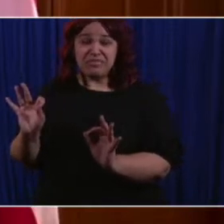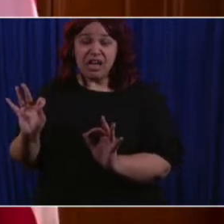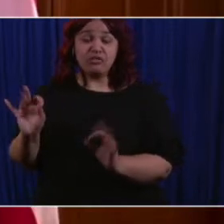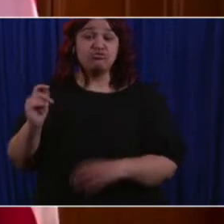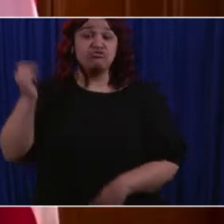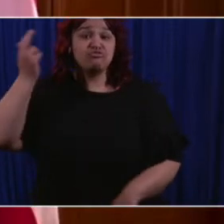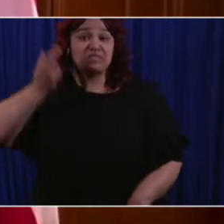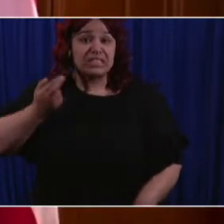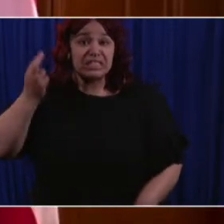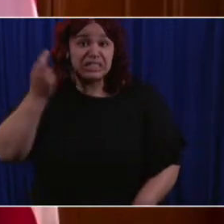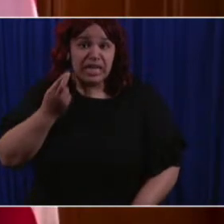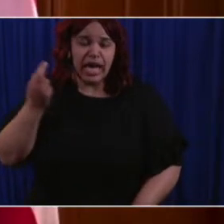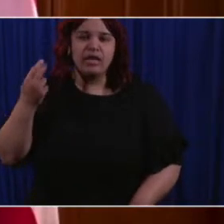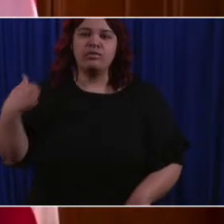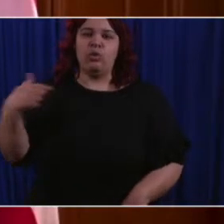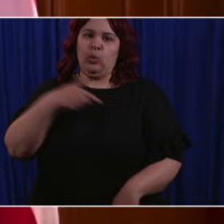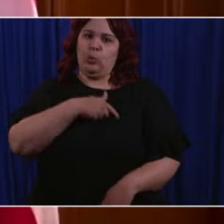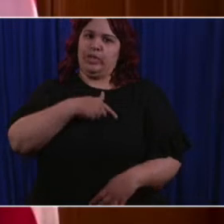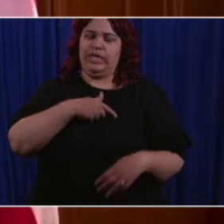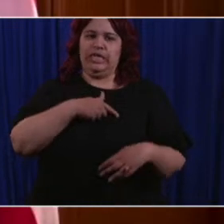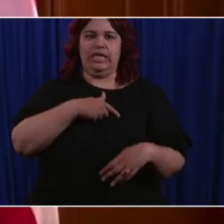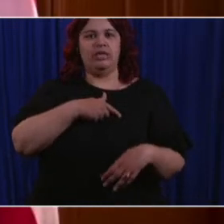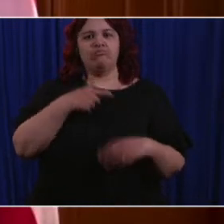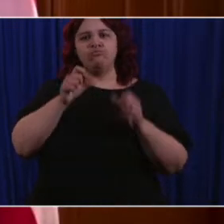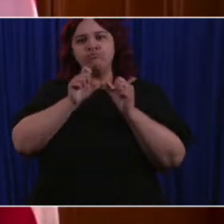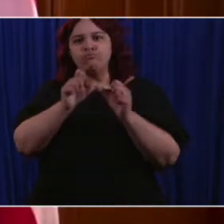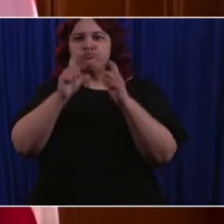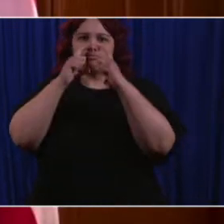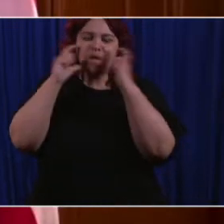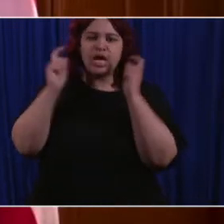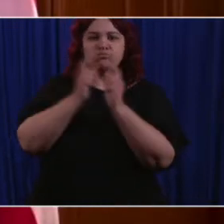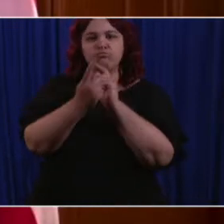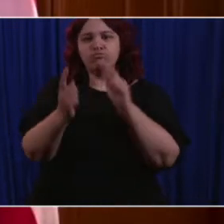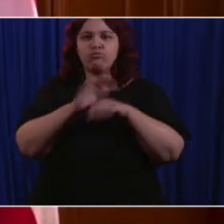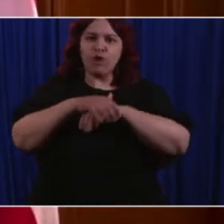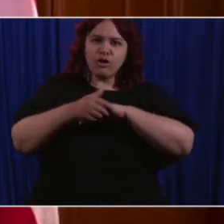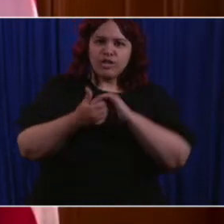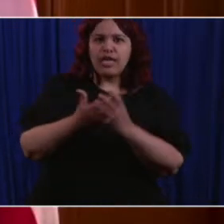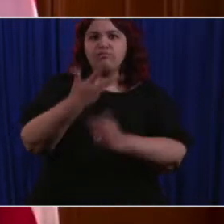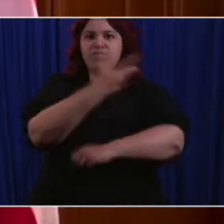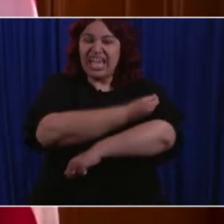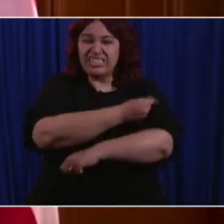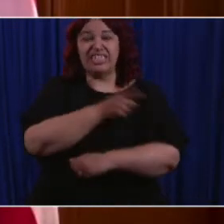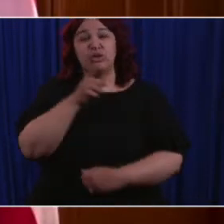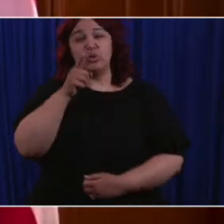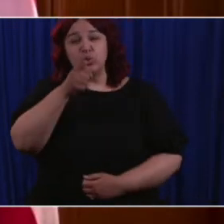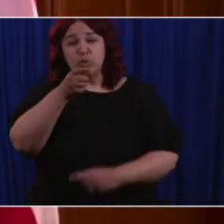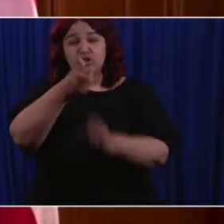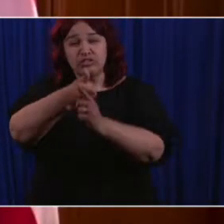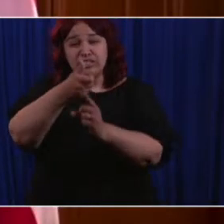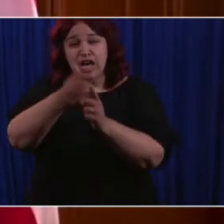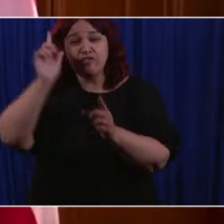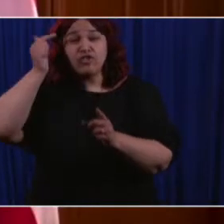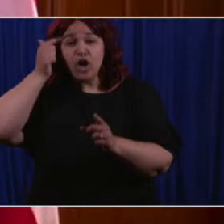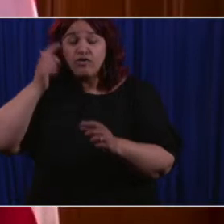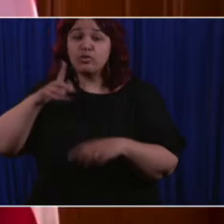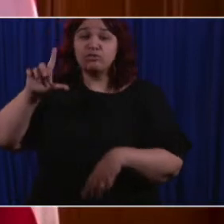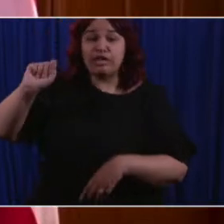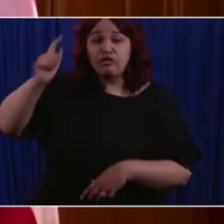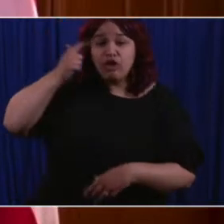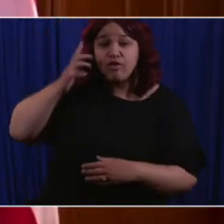offensive style, your team, the first responders, Lieutenant Governor, Dr. Vanderhoef, and especially your